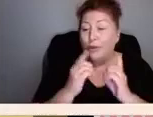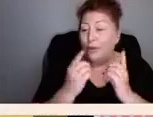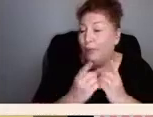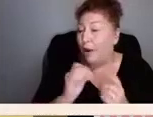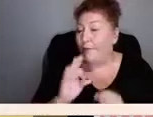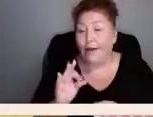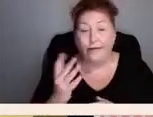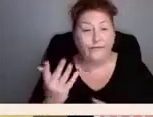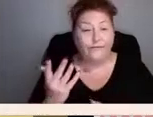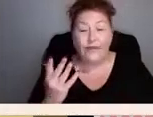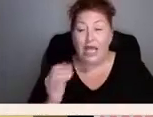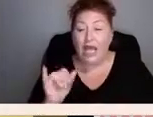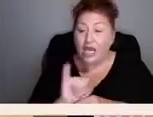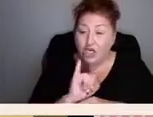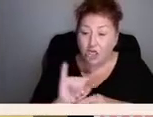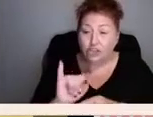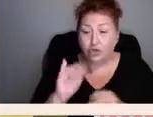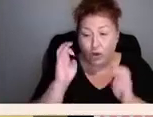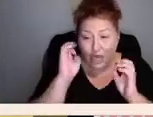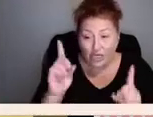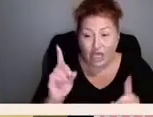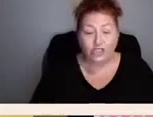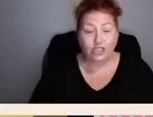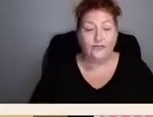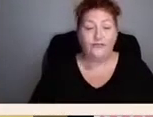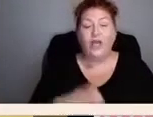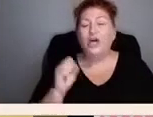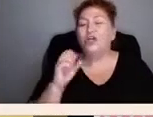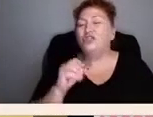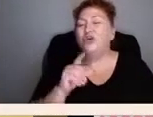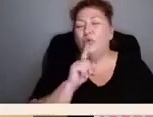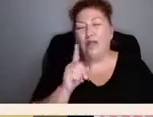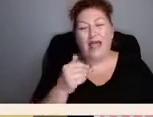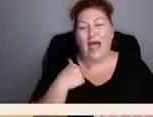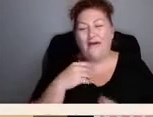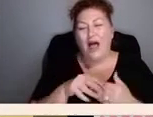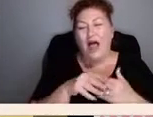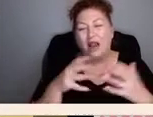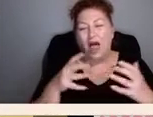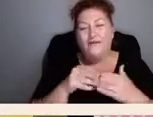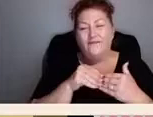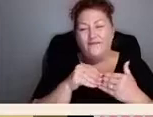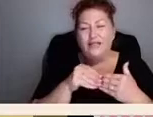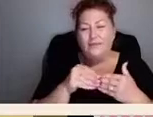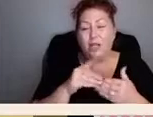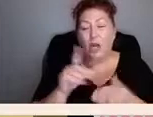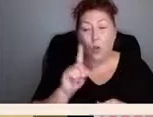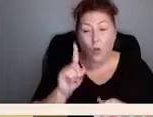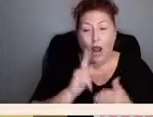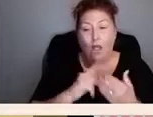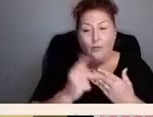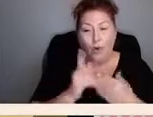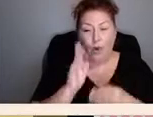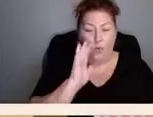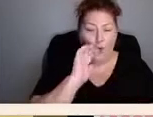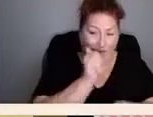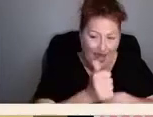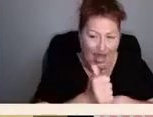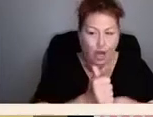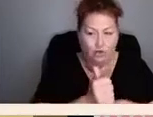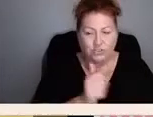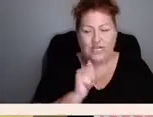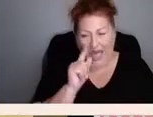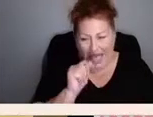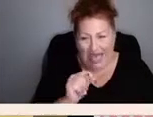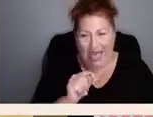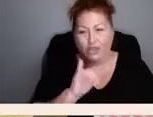of Industrial Education. So there's lots of flexibility in where programs are housed at institutions